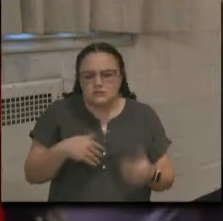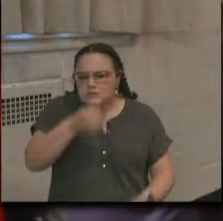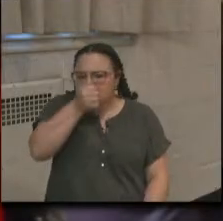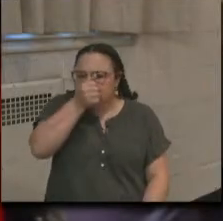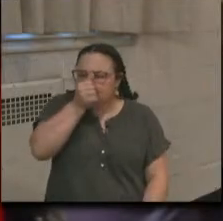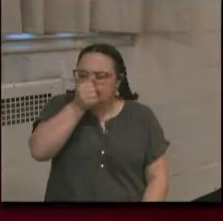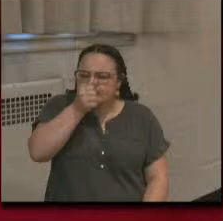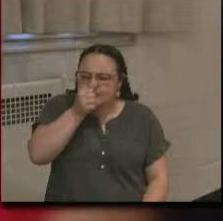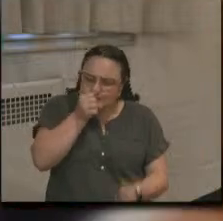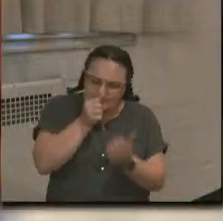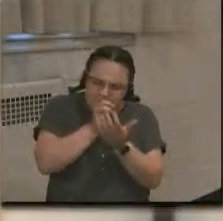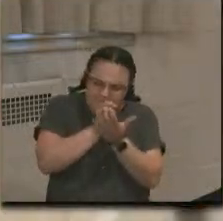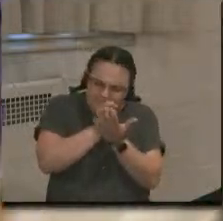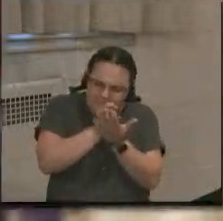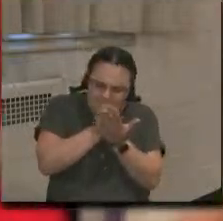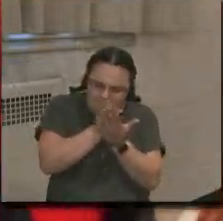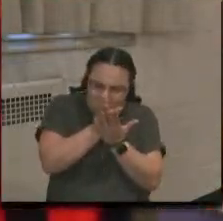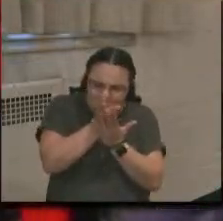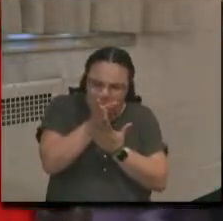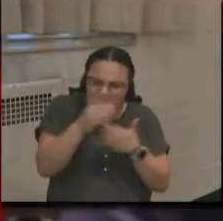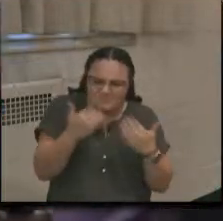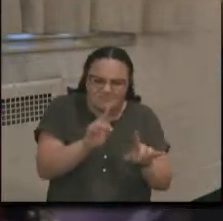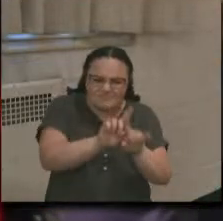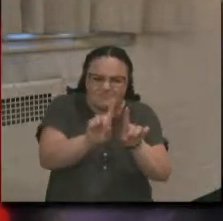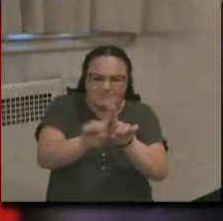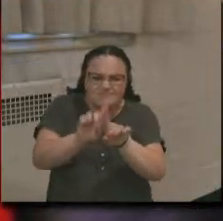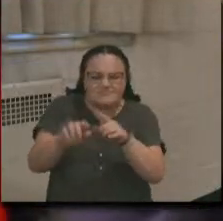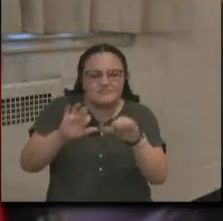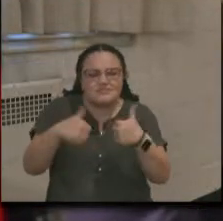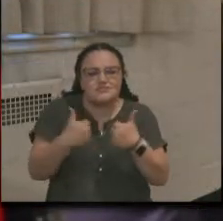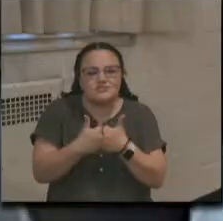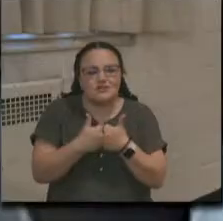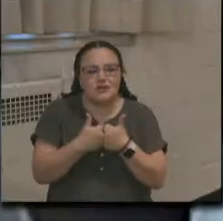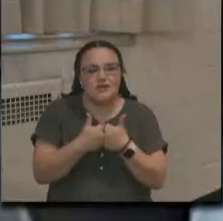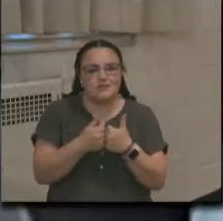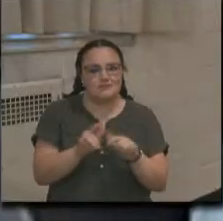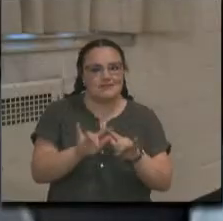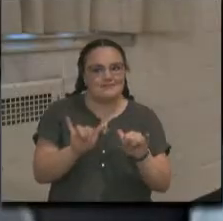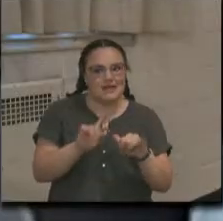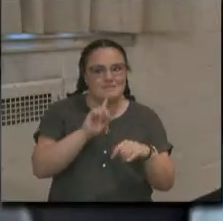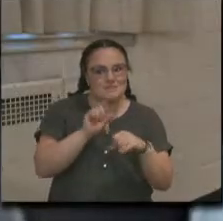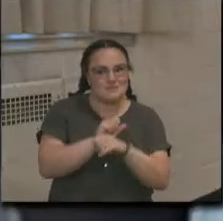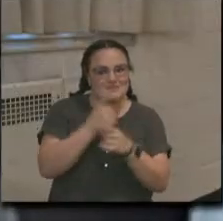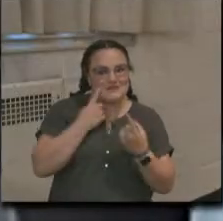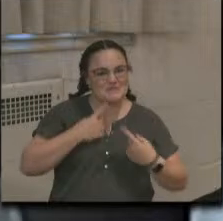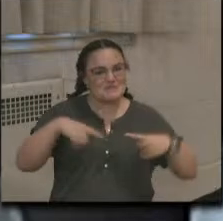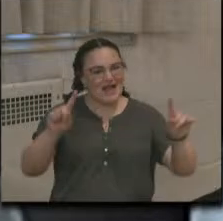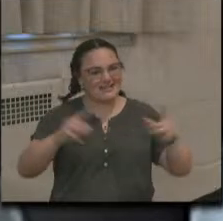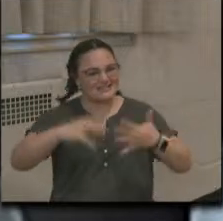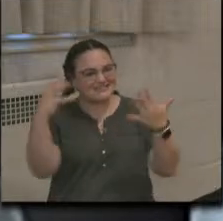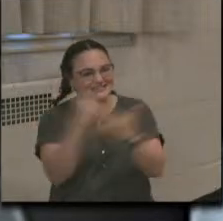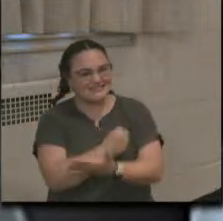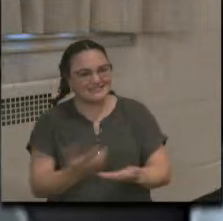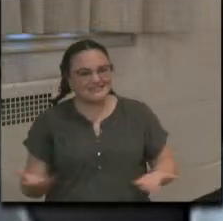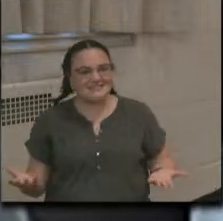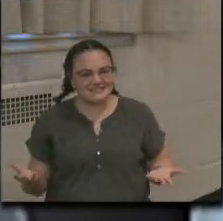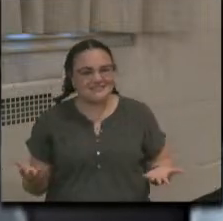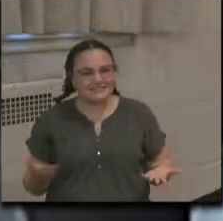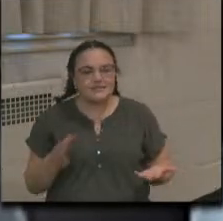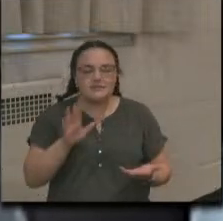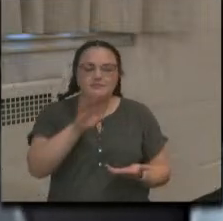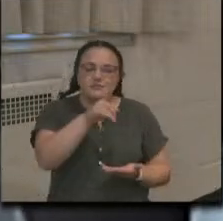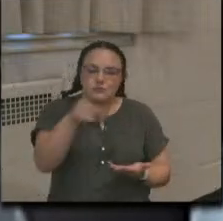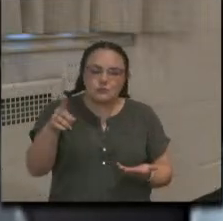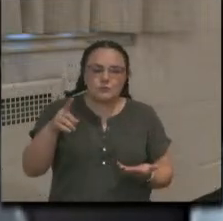of major challenges, but also celebrated a number of successes as well. Your contributions have helped really shape